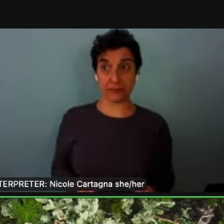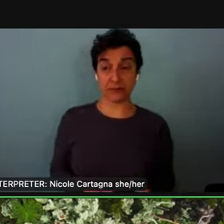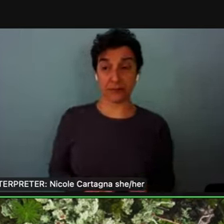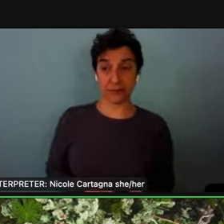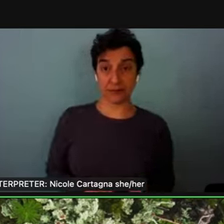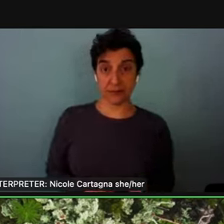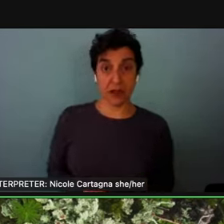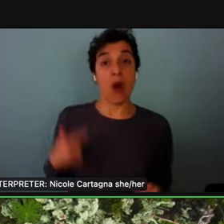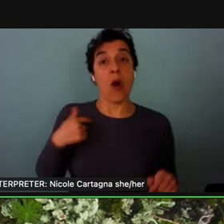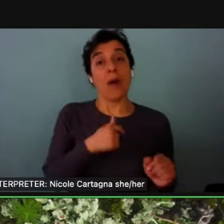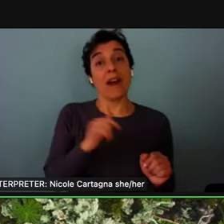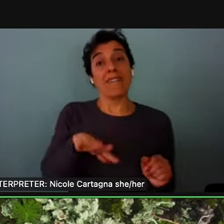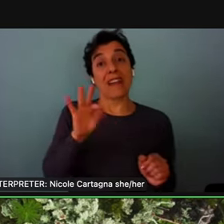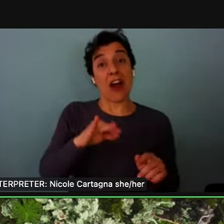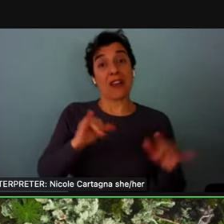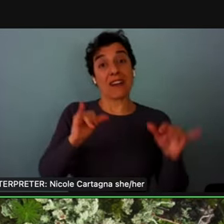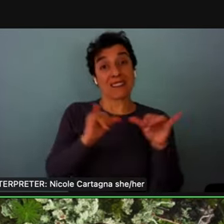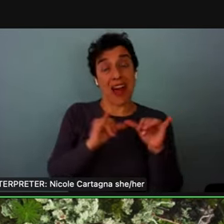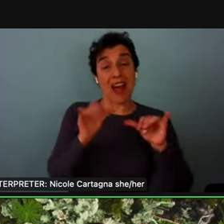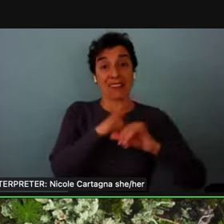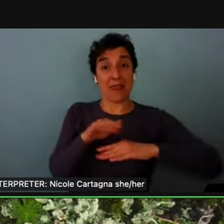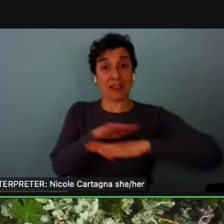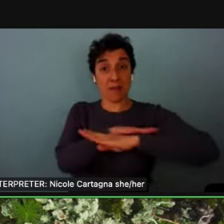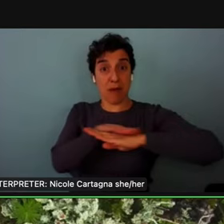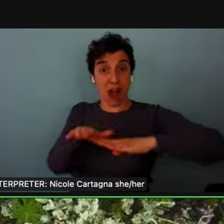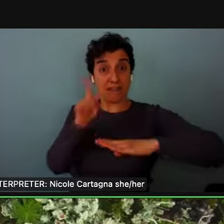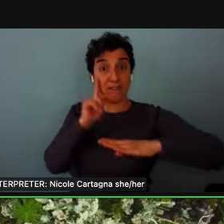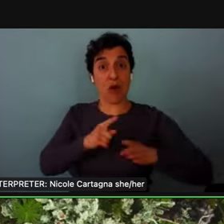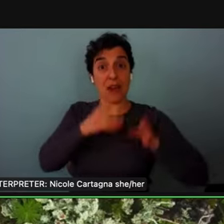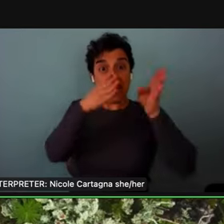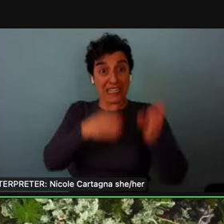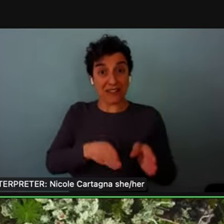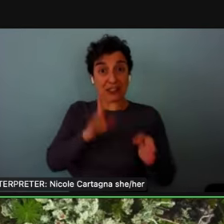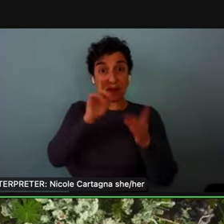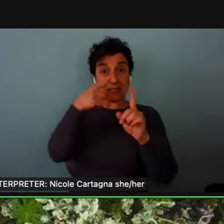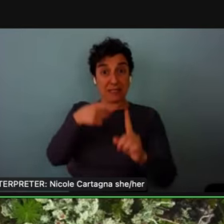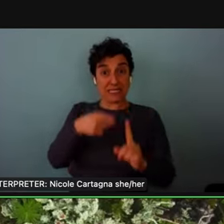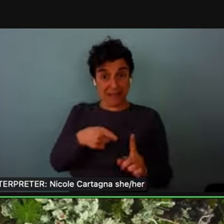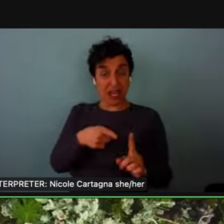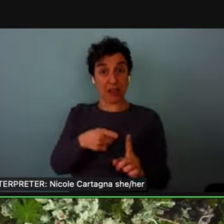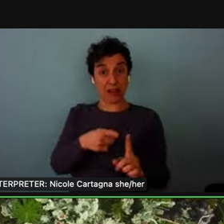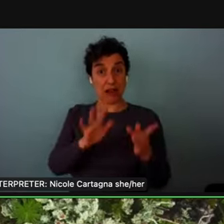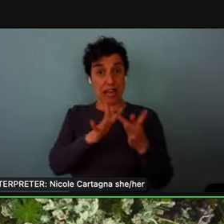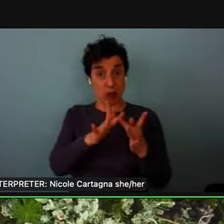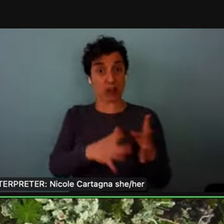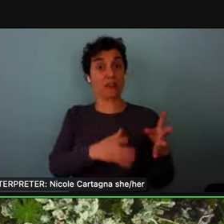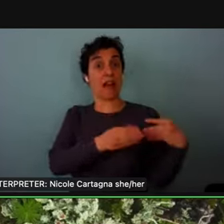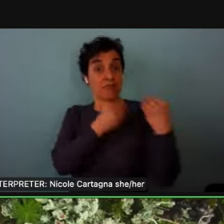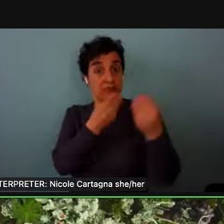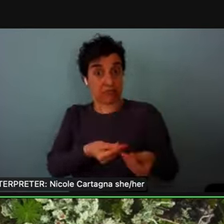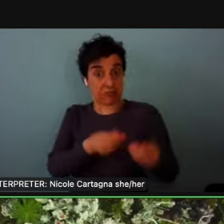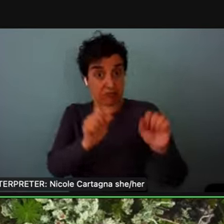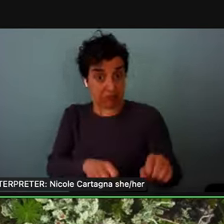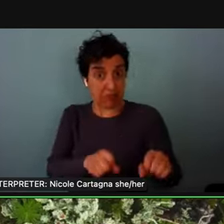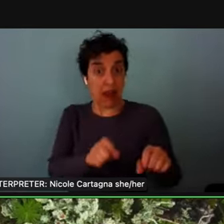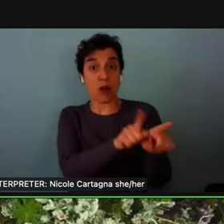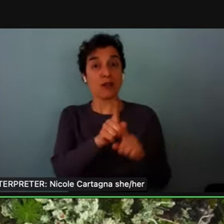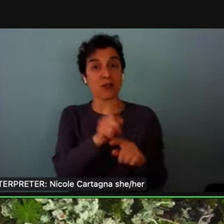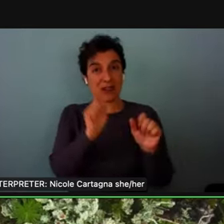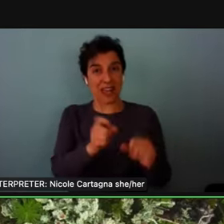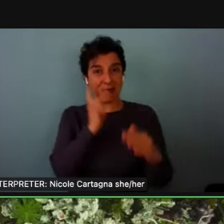We found that the size and topography of individual specific networks are heritable and predictive of behavioral traits.